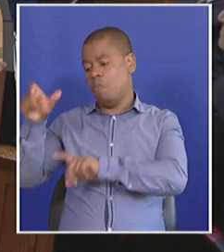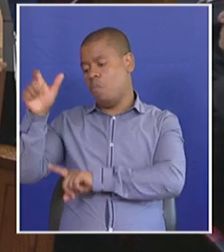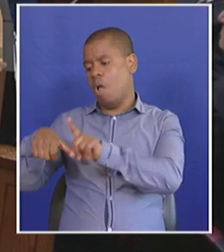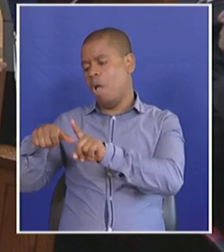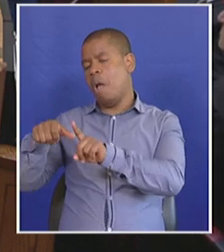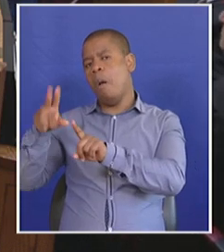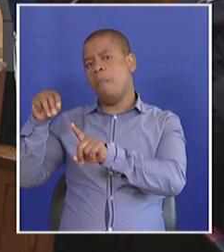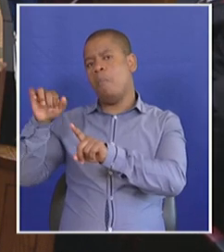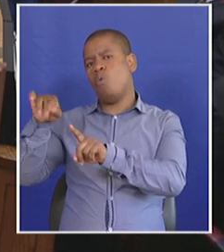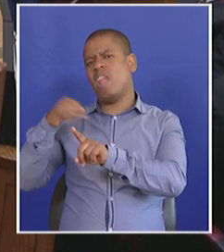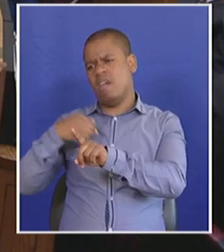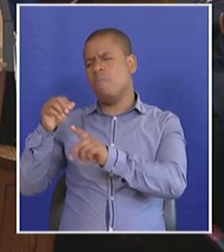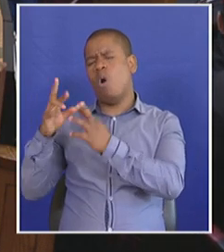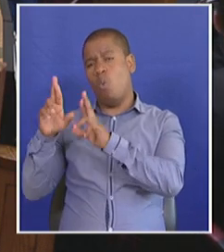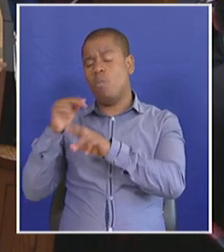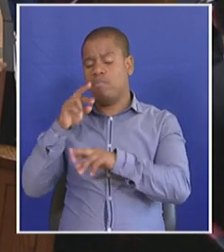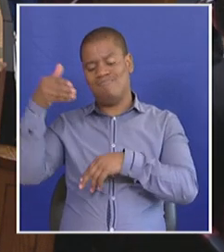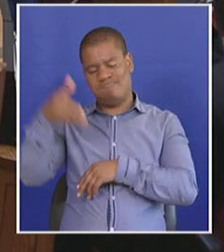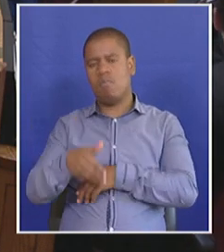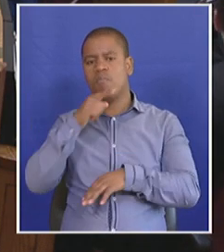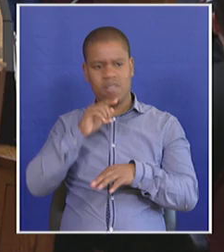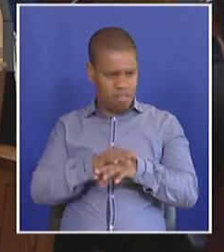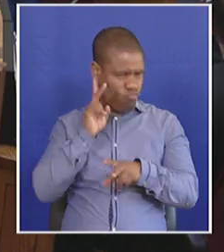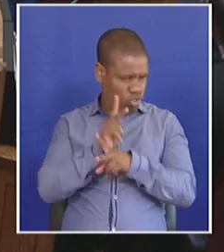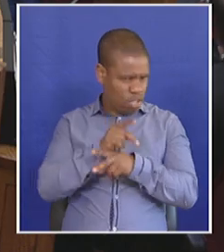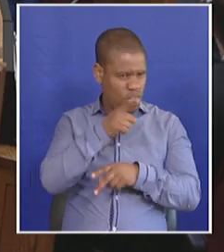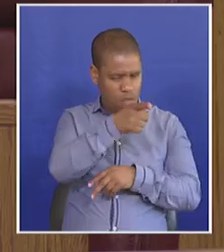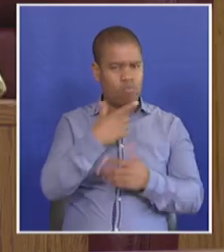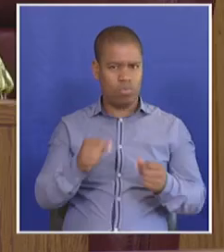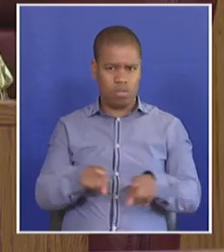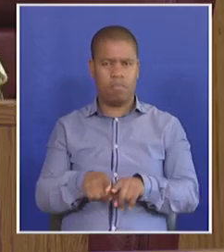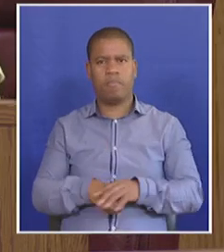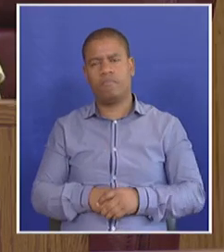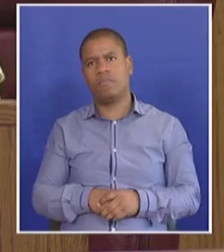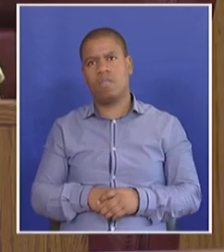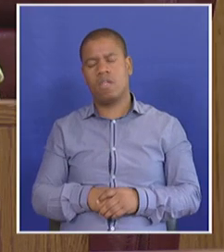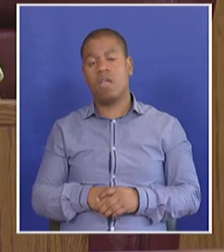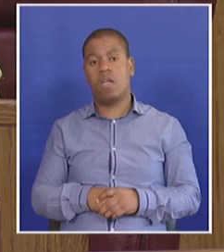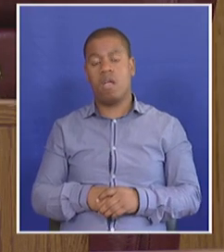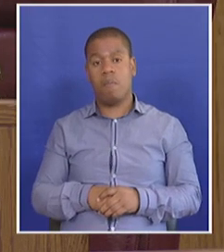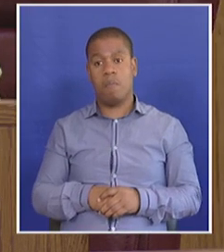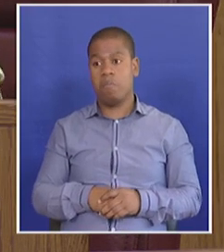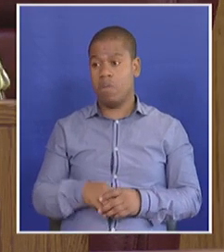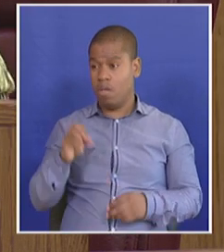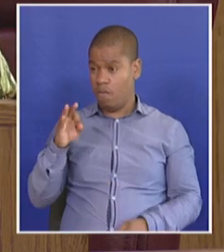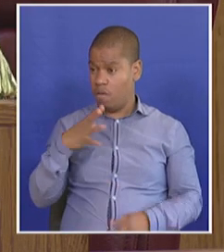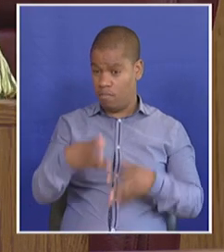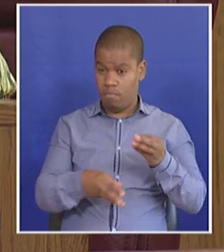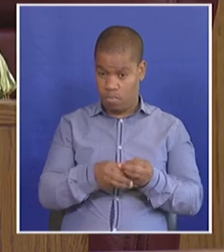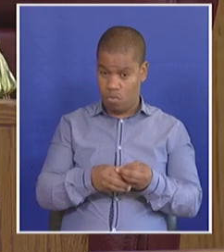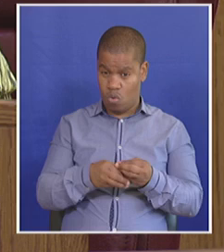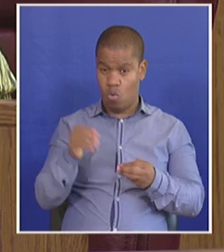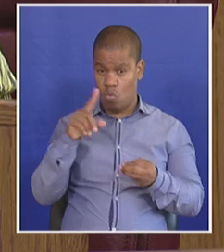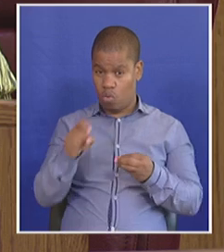question. Honourable members, if ever we do not have any other follow-up question,